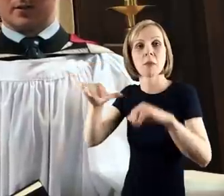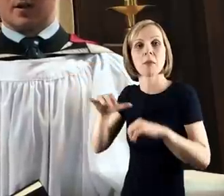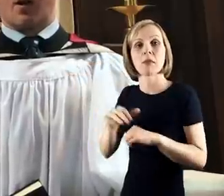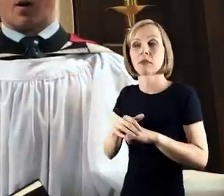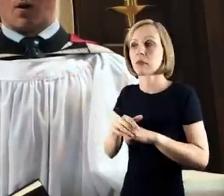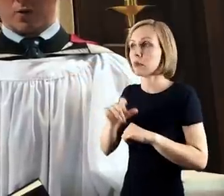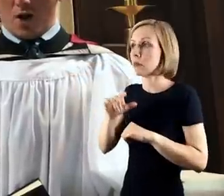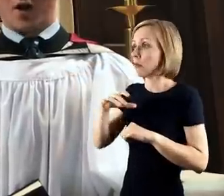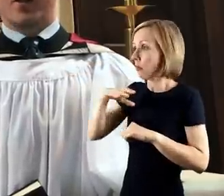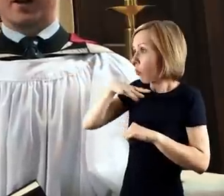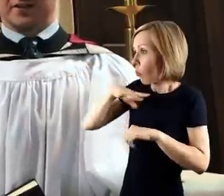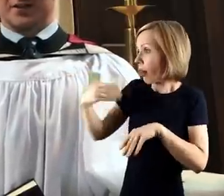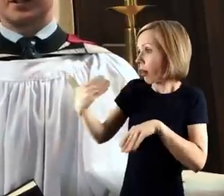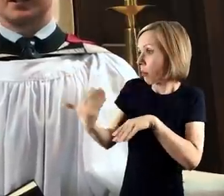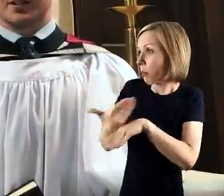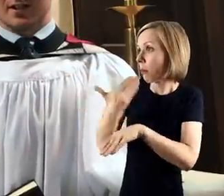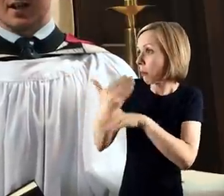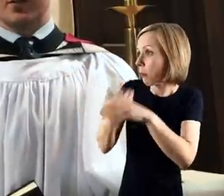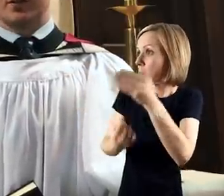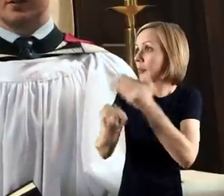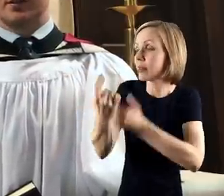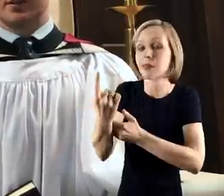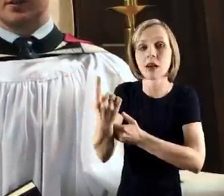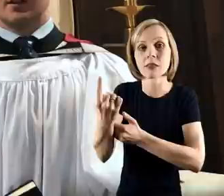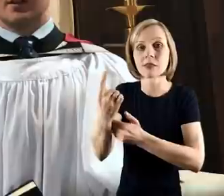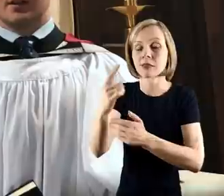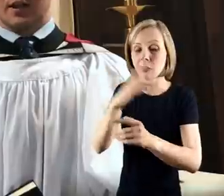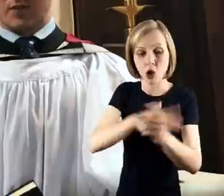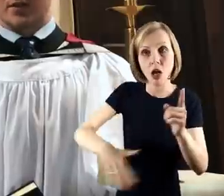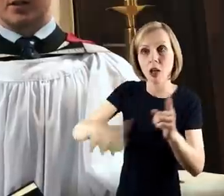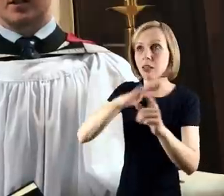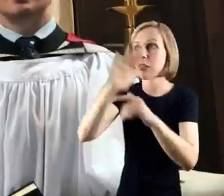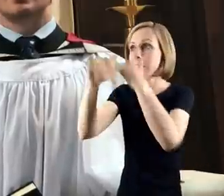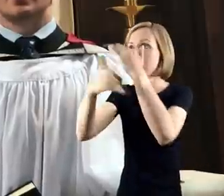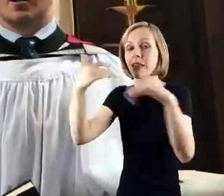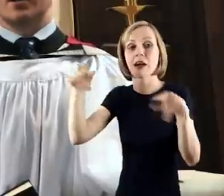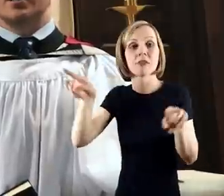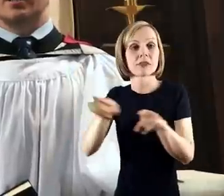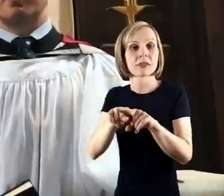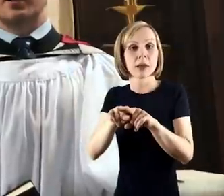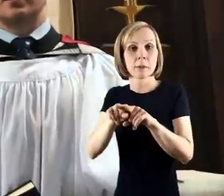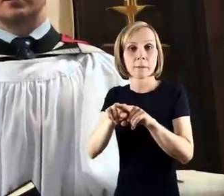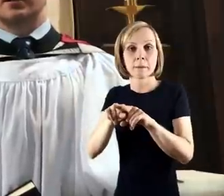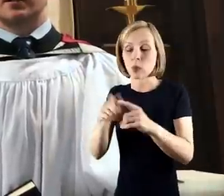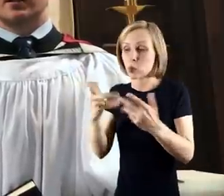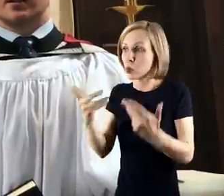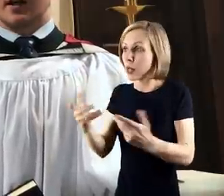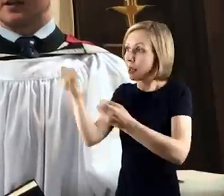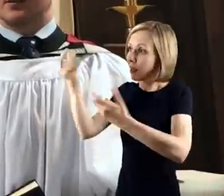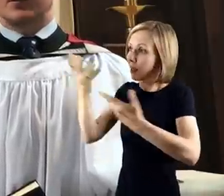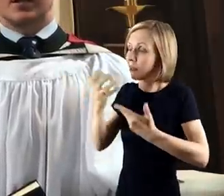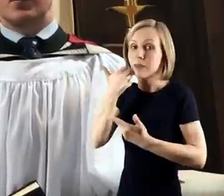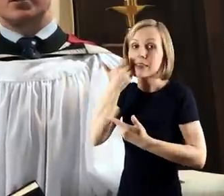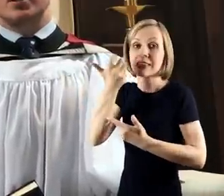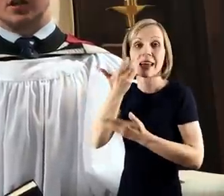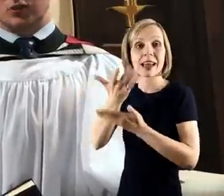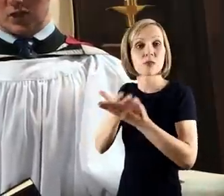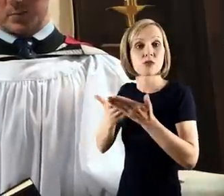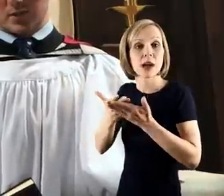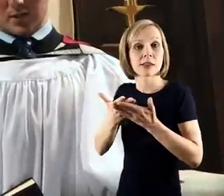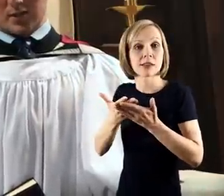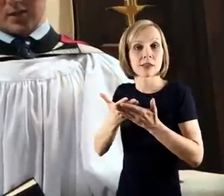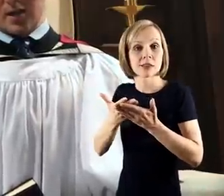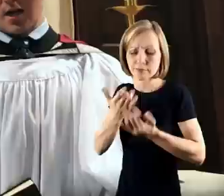done, on earth as it is in heaven. Give us this day our daily bread, and forgive us